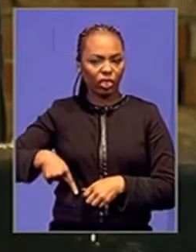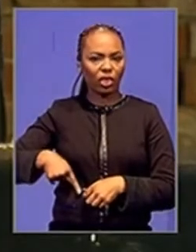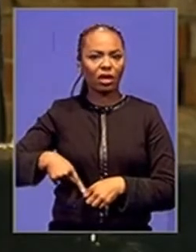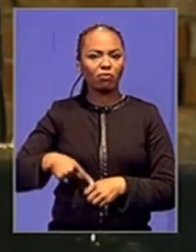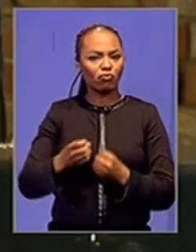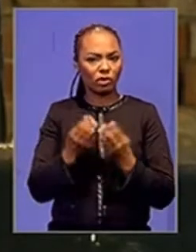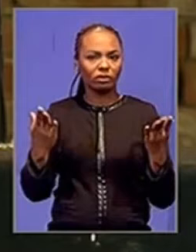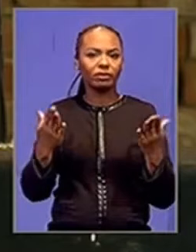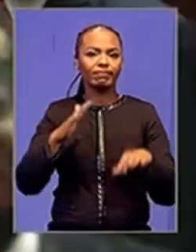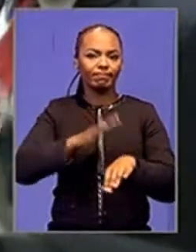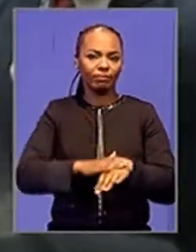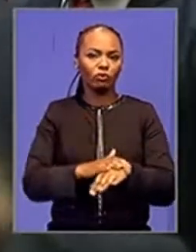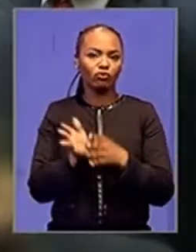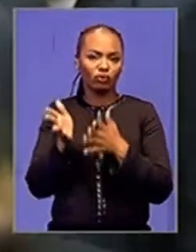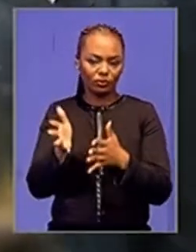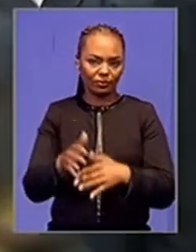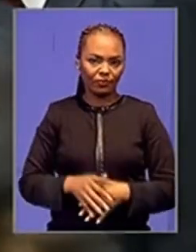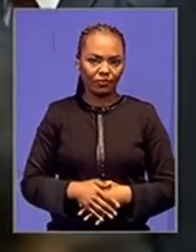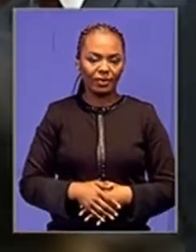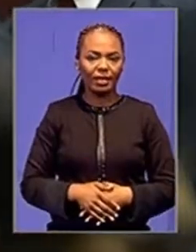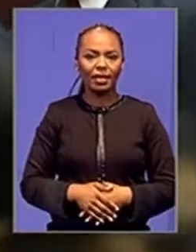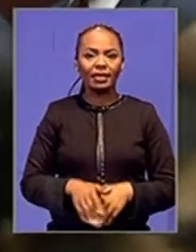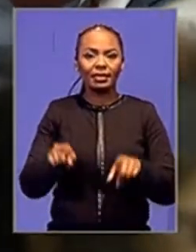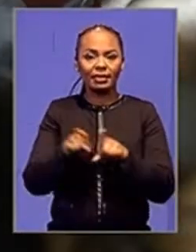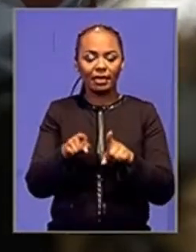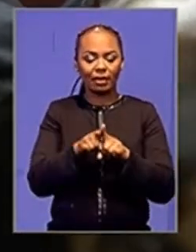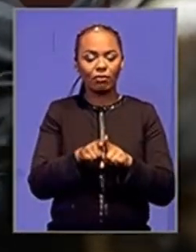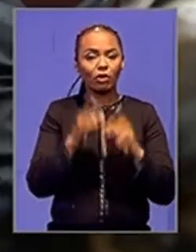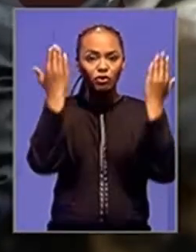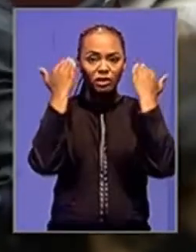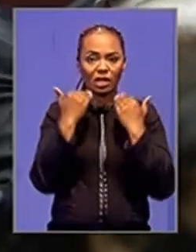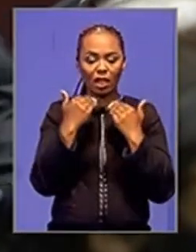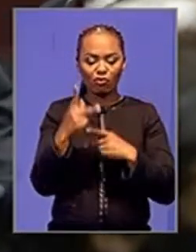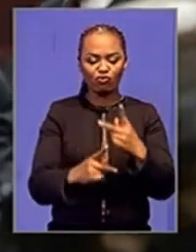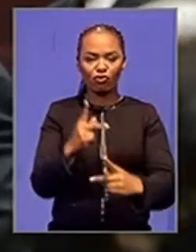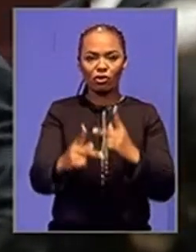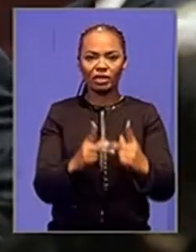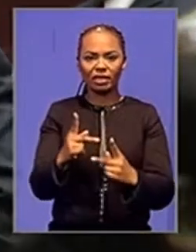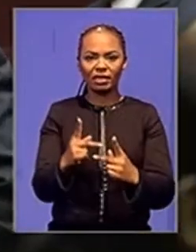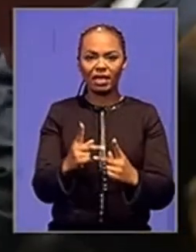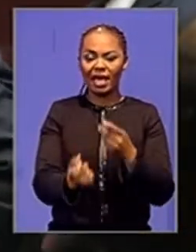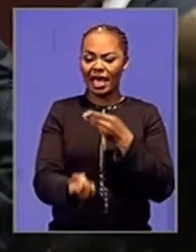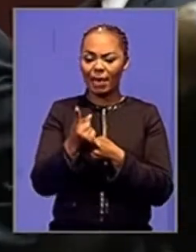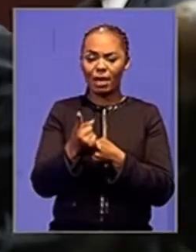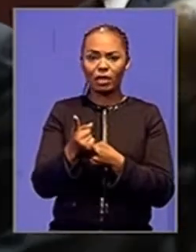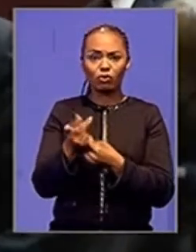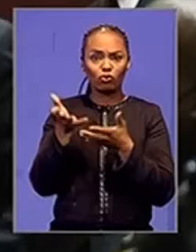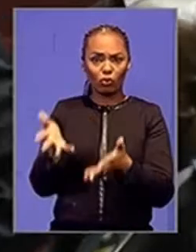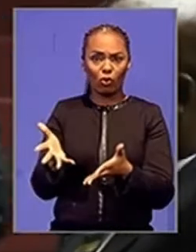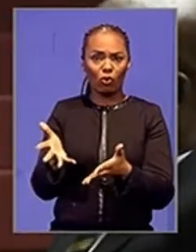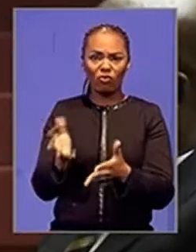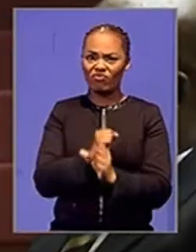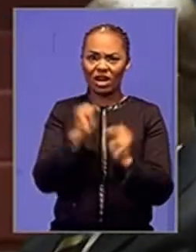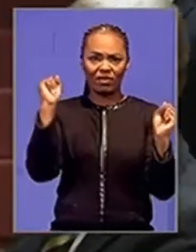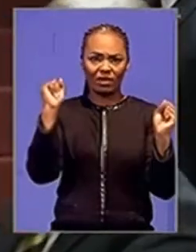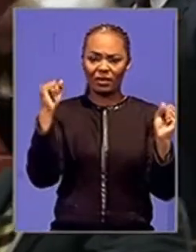members. Never before has the judicial process been so threatened. Although